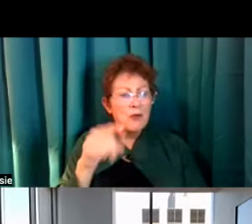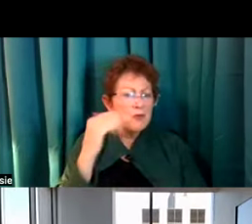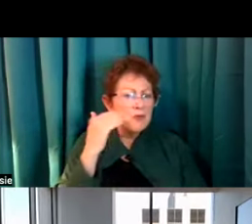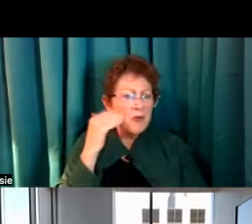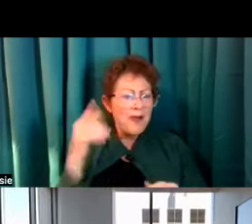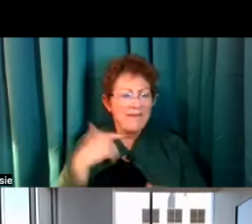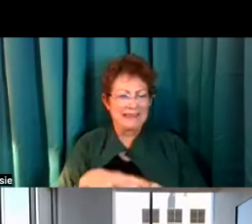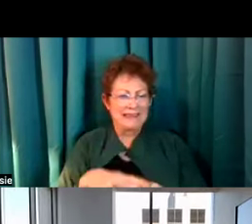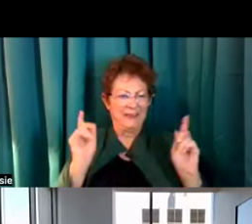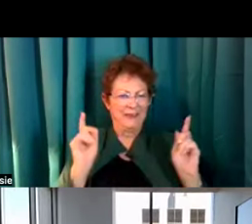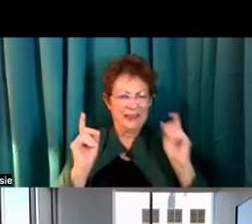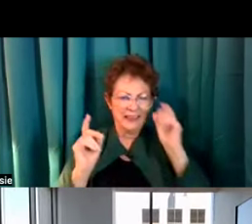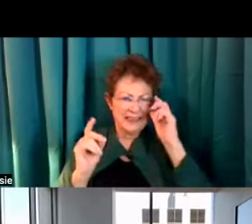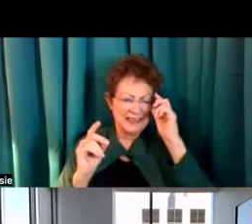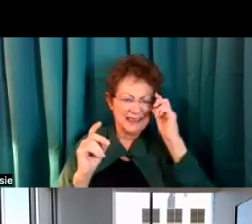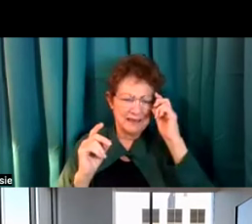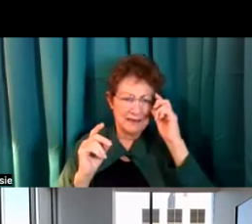with.